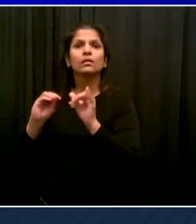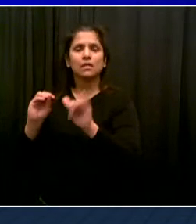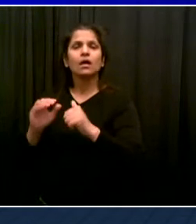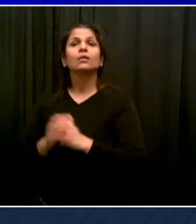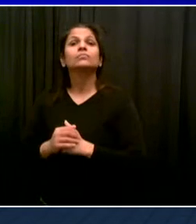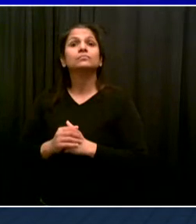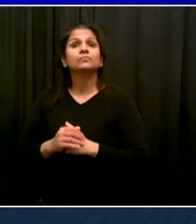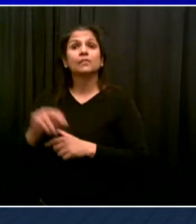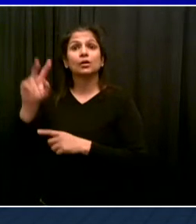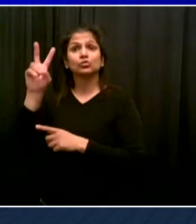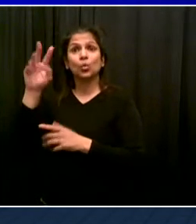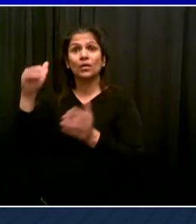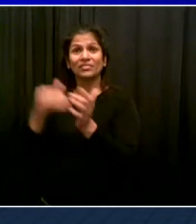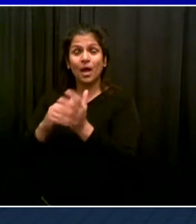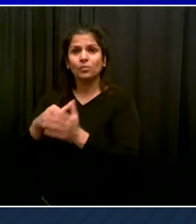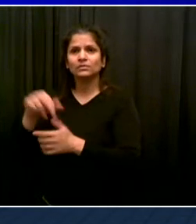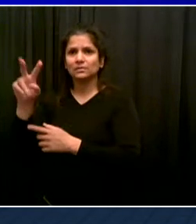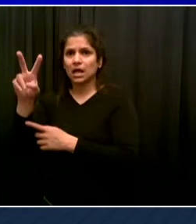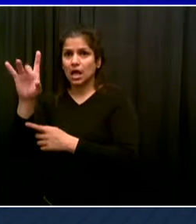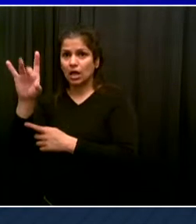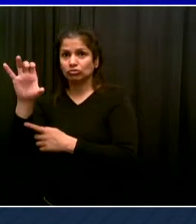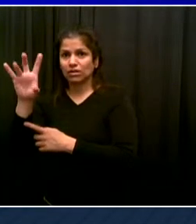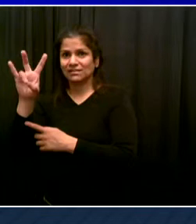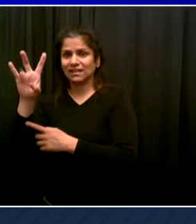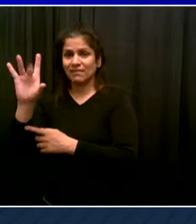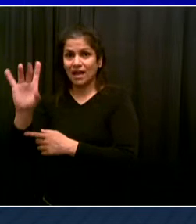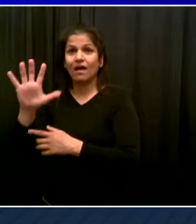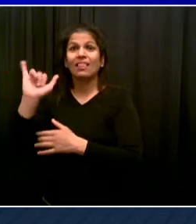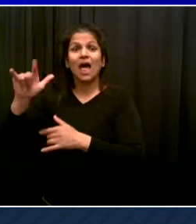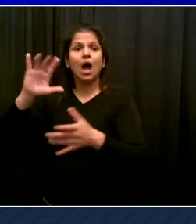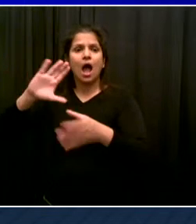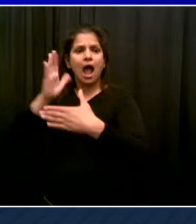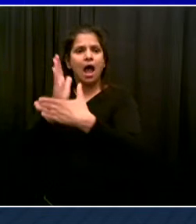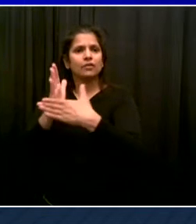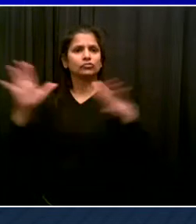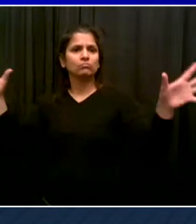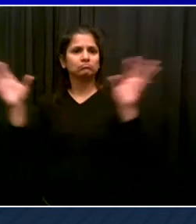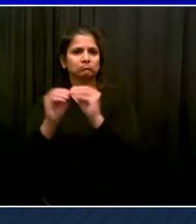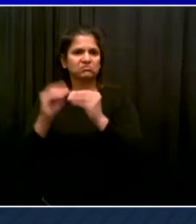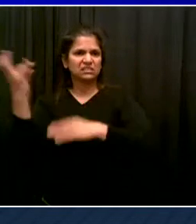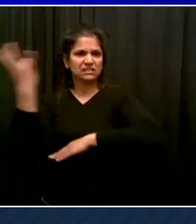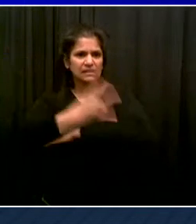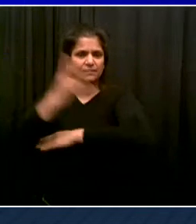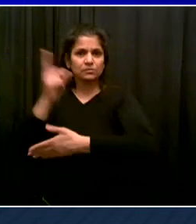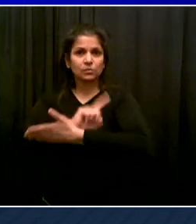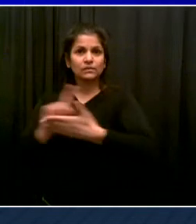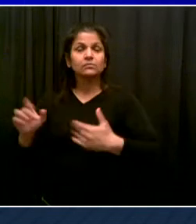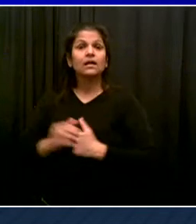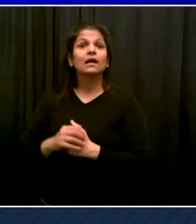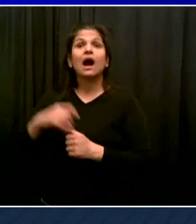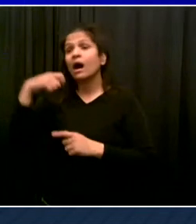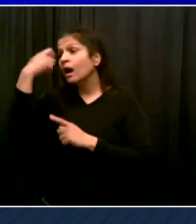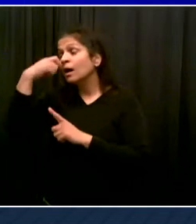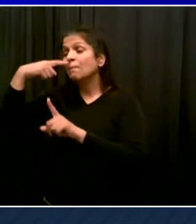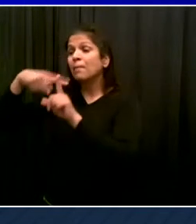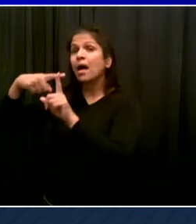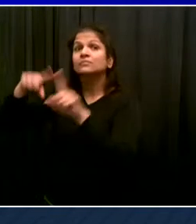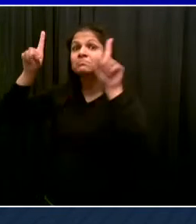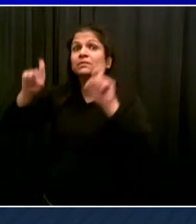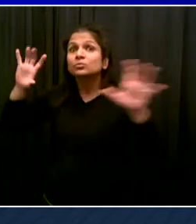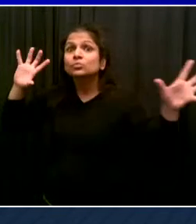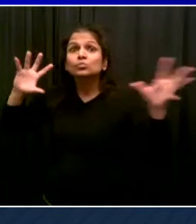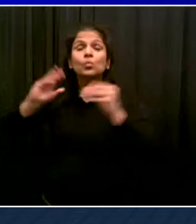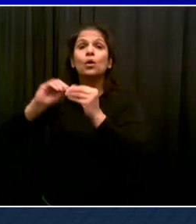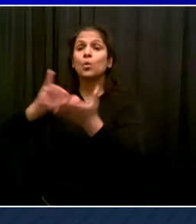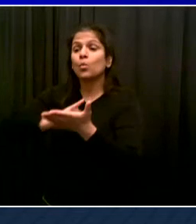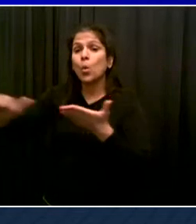2,875 cases. Also movement there. And number three, percentage of people testing positive citywide for